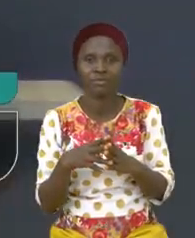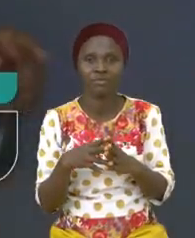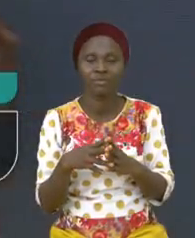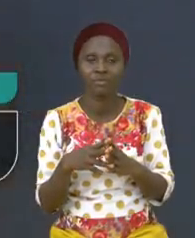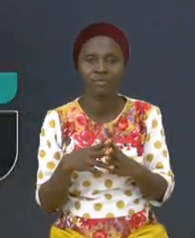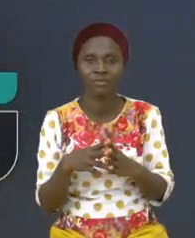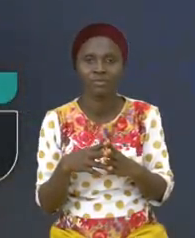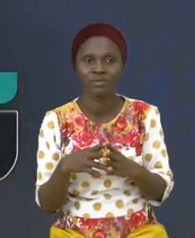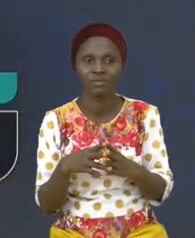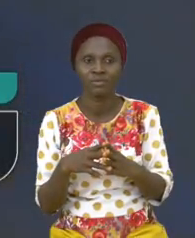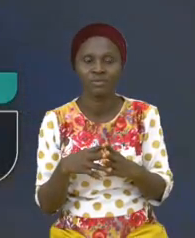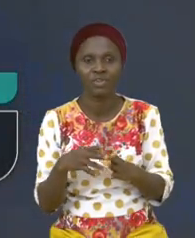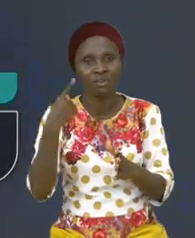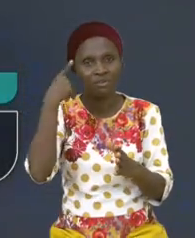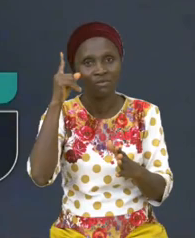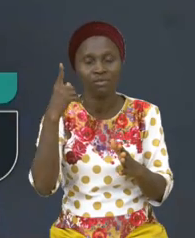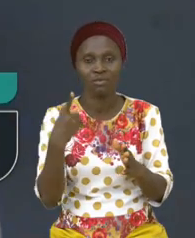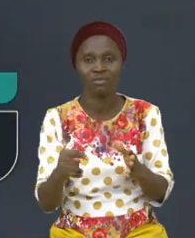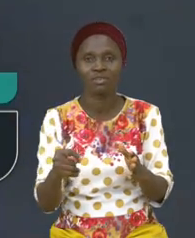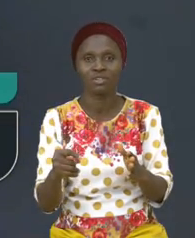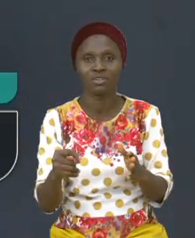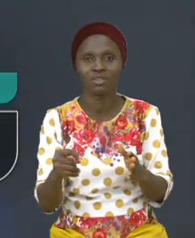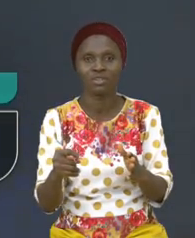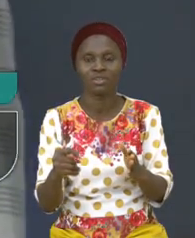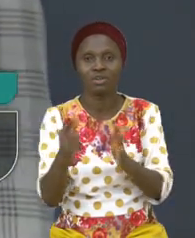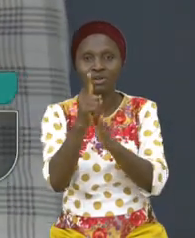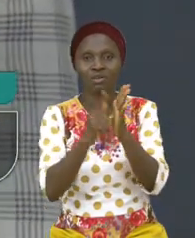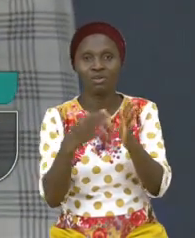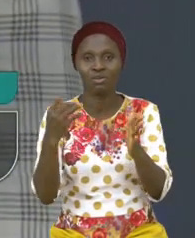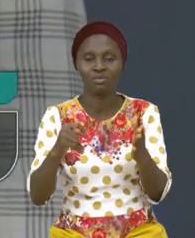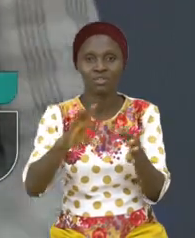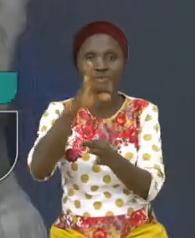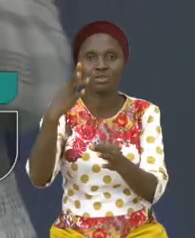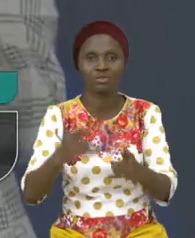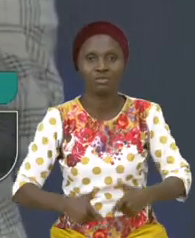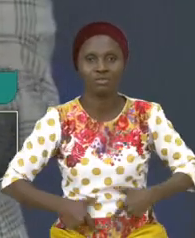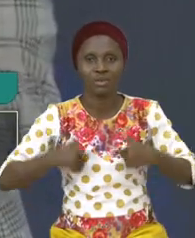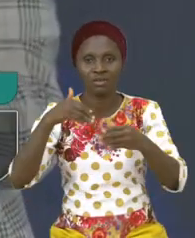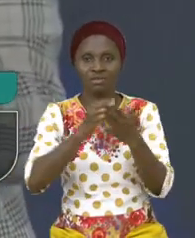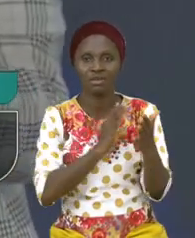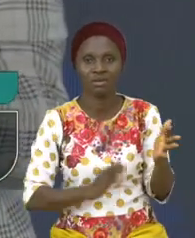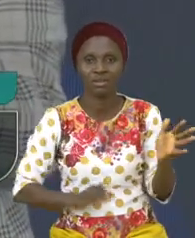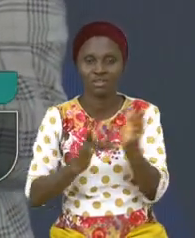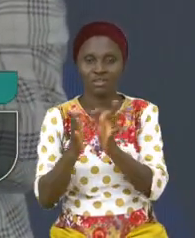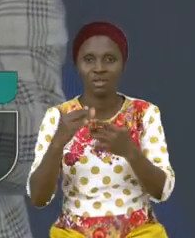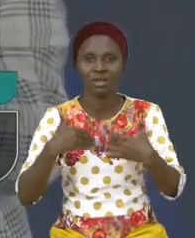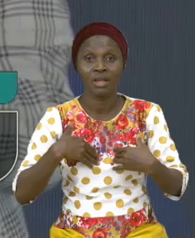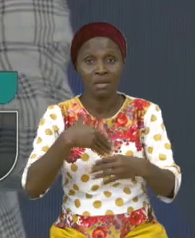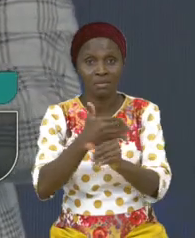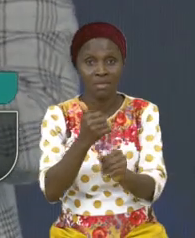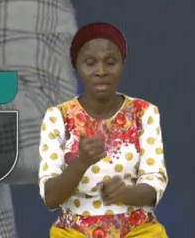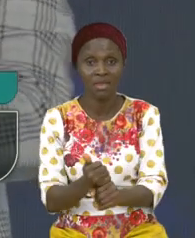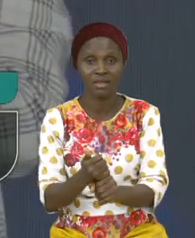verse 2, for the law of the Spirit of life in Christ Jesus has made